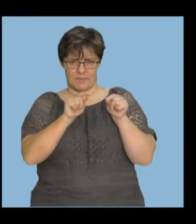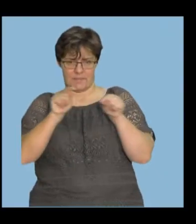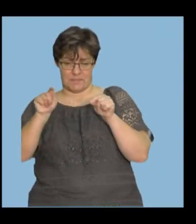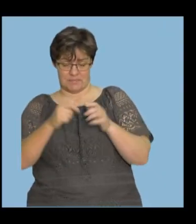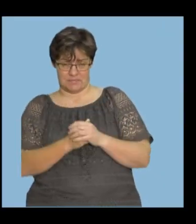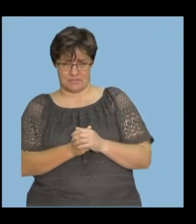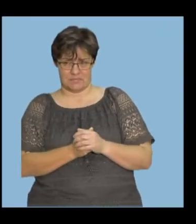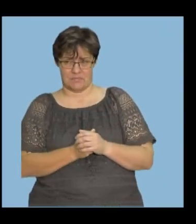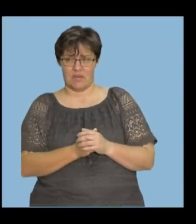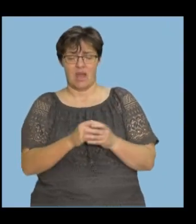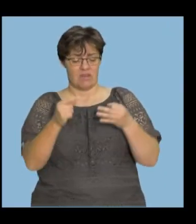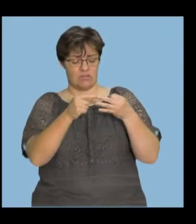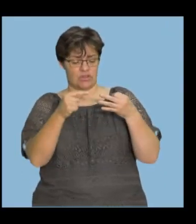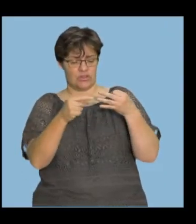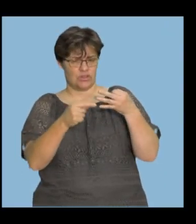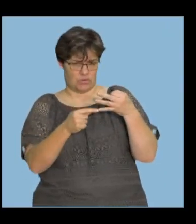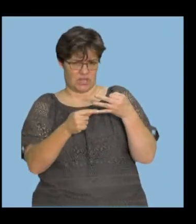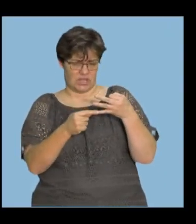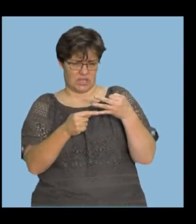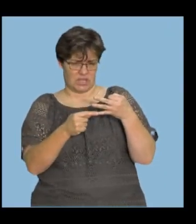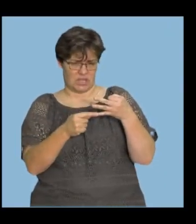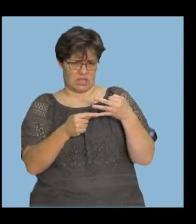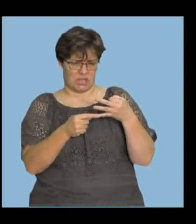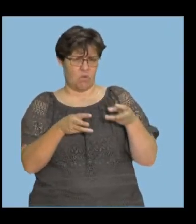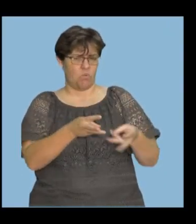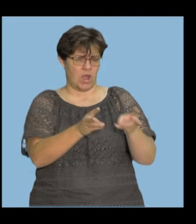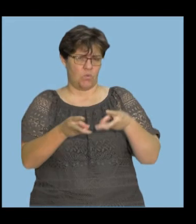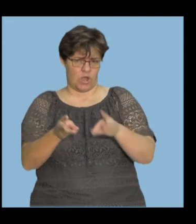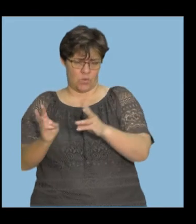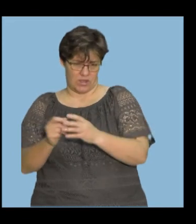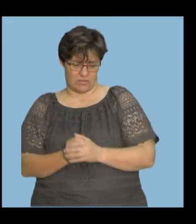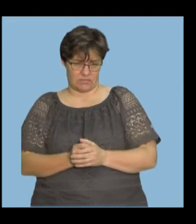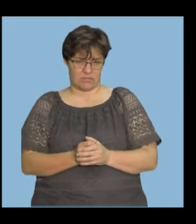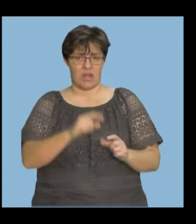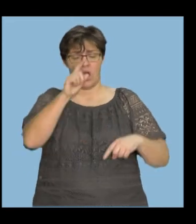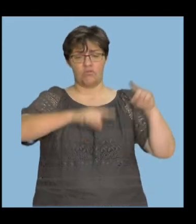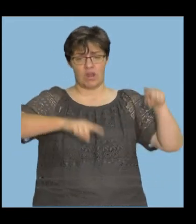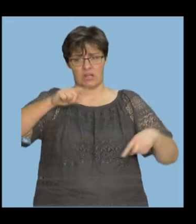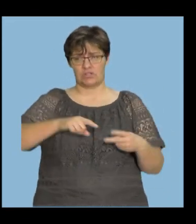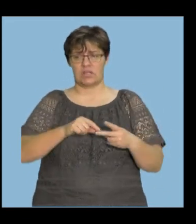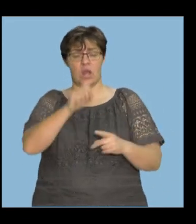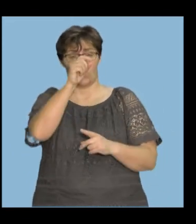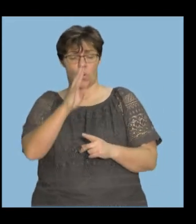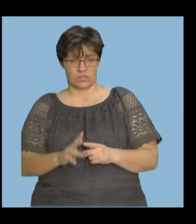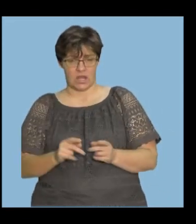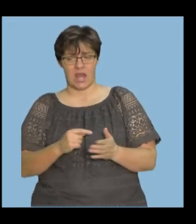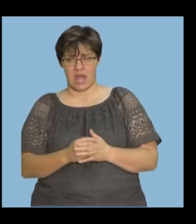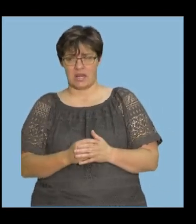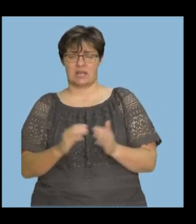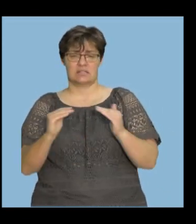There are 3 commonly used measures of dispersion, which is the range, interquartile range, and the standard